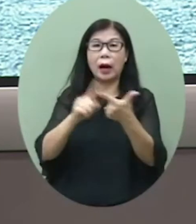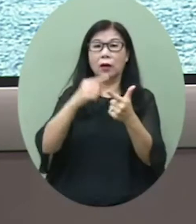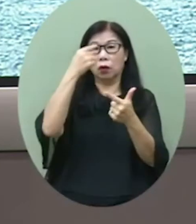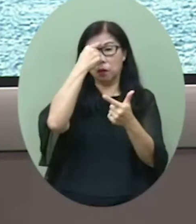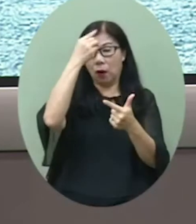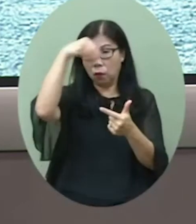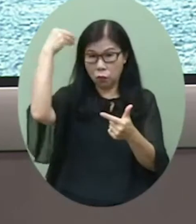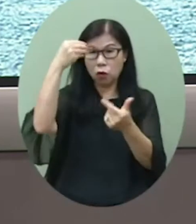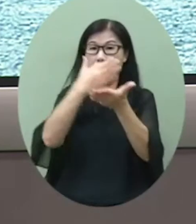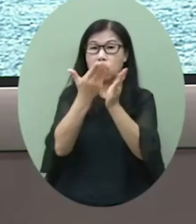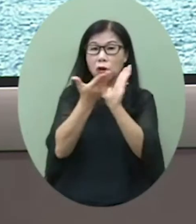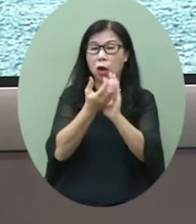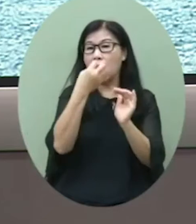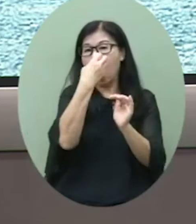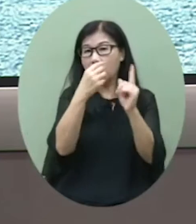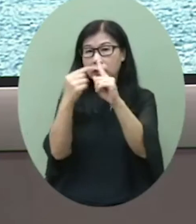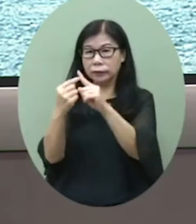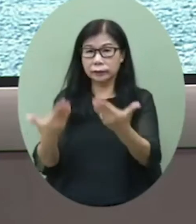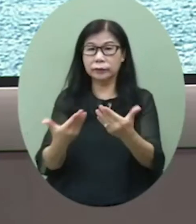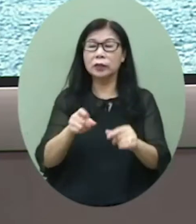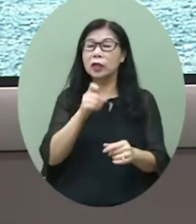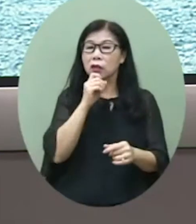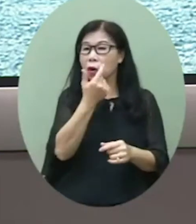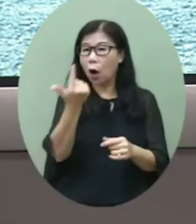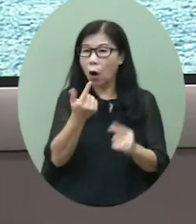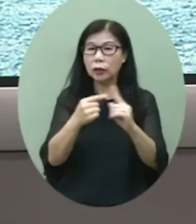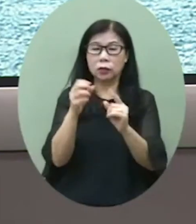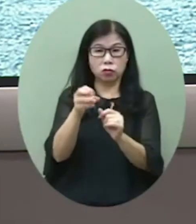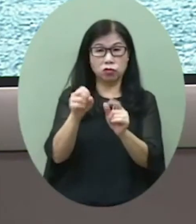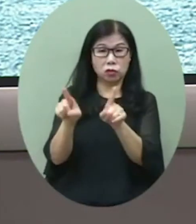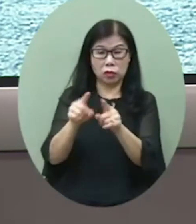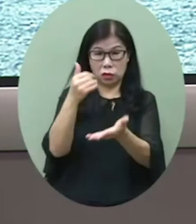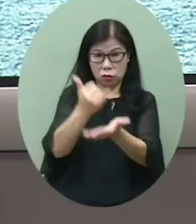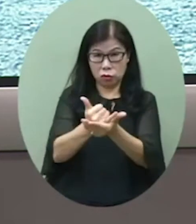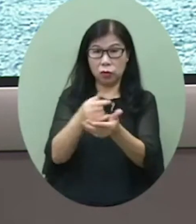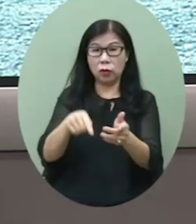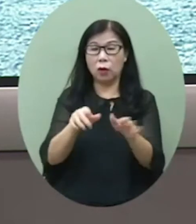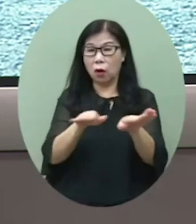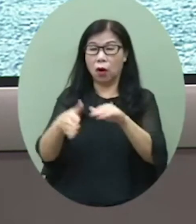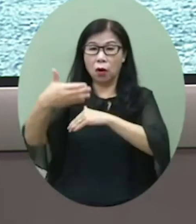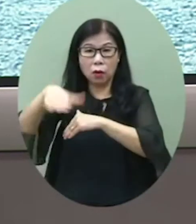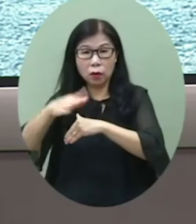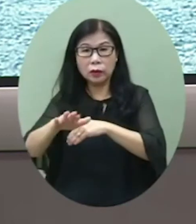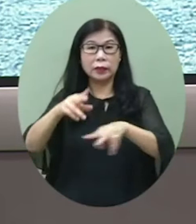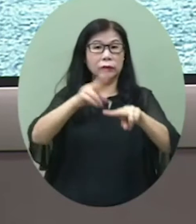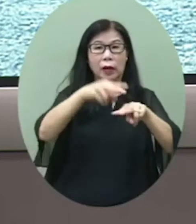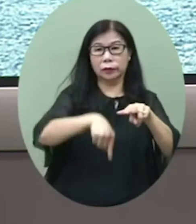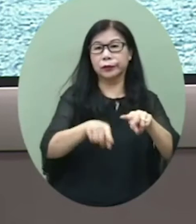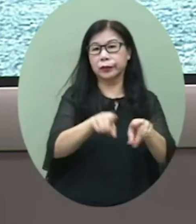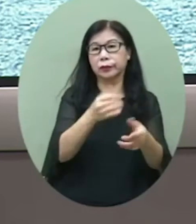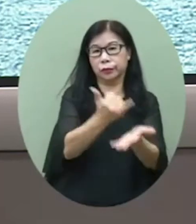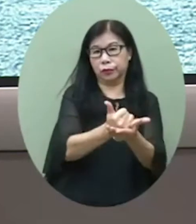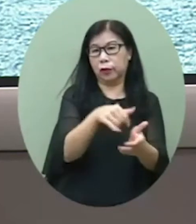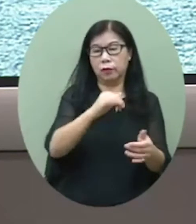we had to arrange charter flights to bring back stranded Hong Kong residents from, say, Hubei province, Pakistan, and other places. So I